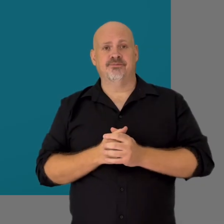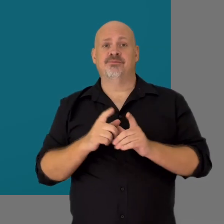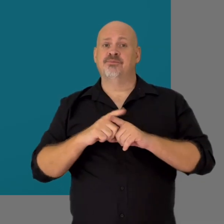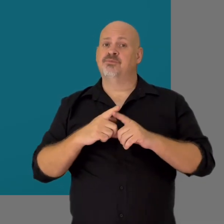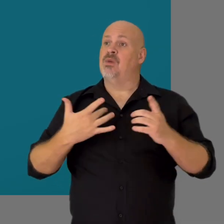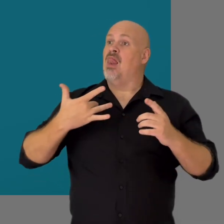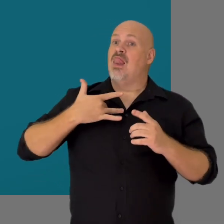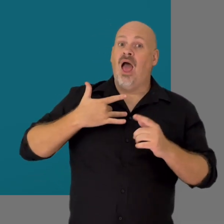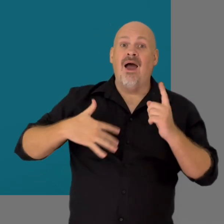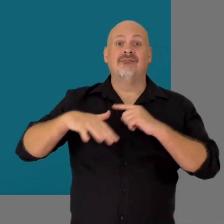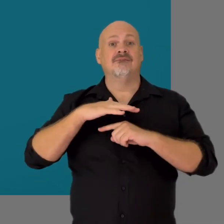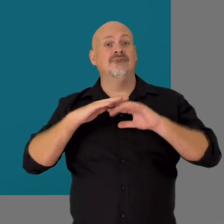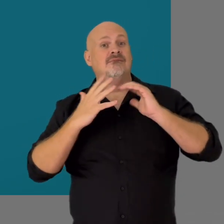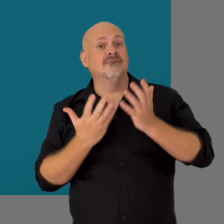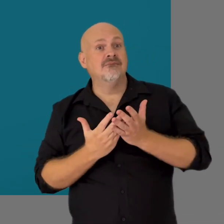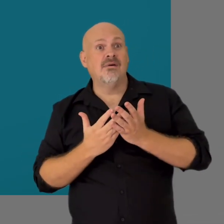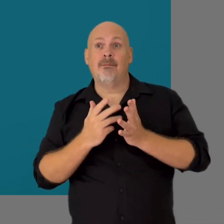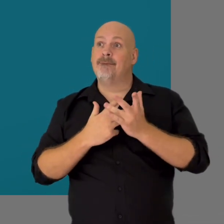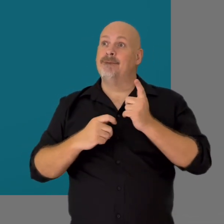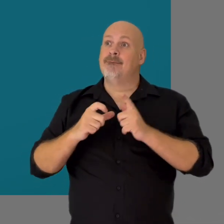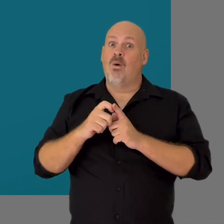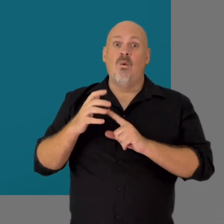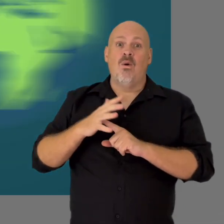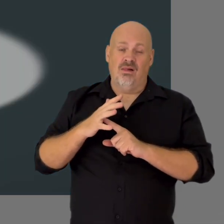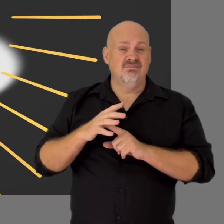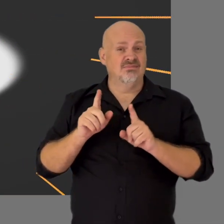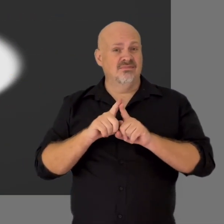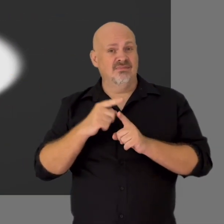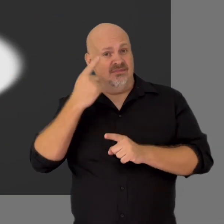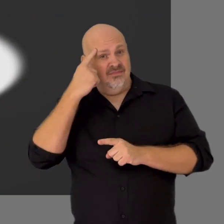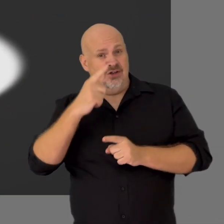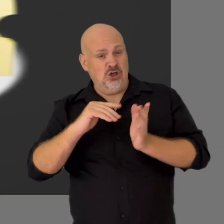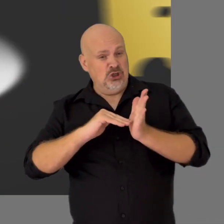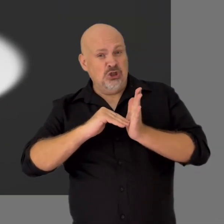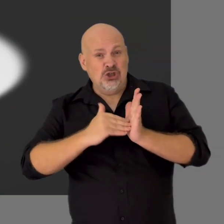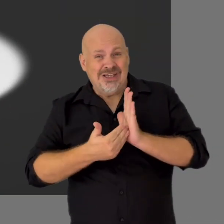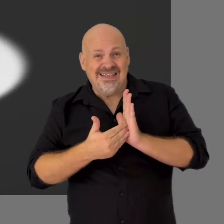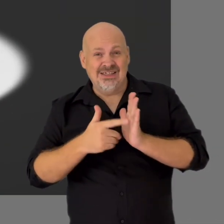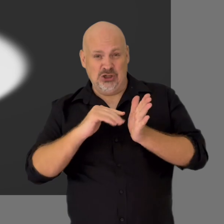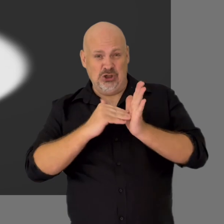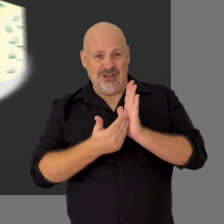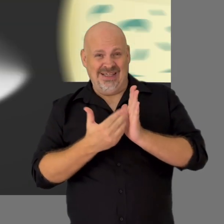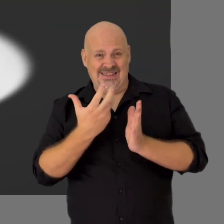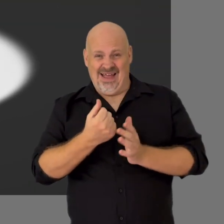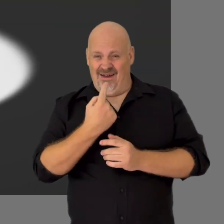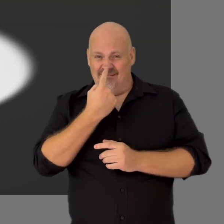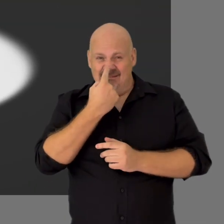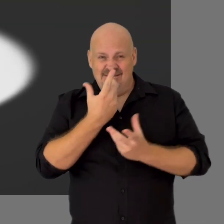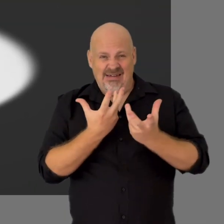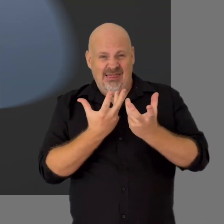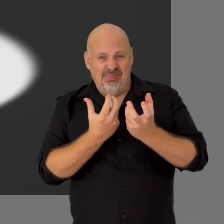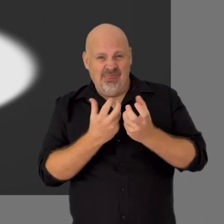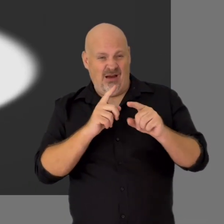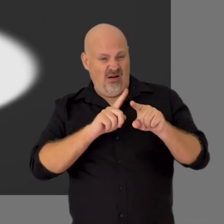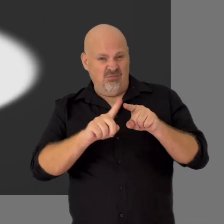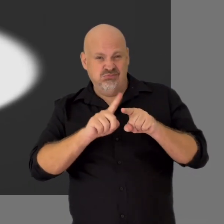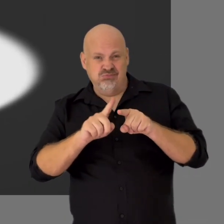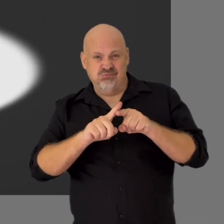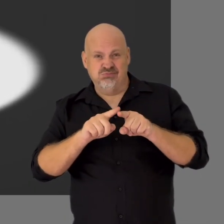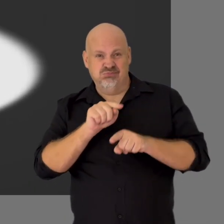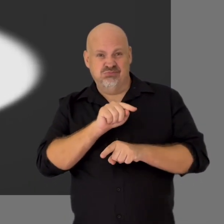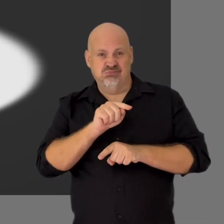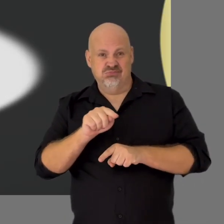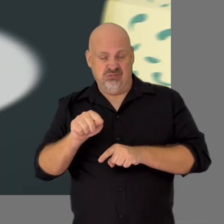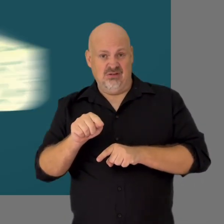our species and ecosystem we have to thank mould for, there's also cheese. All manner of stinking, grotesque, and